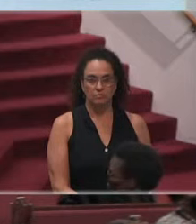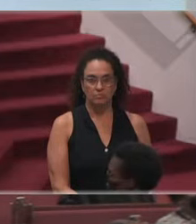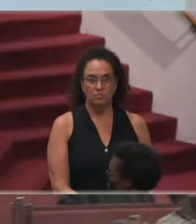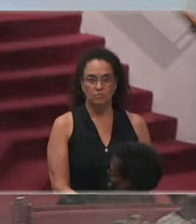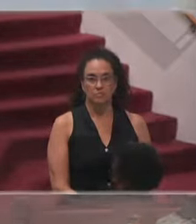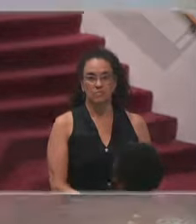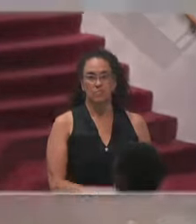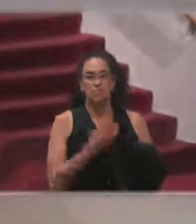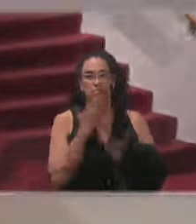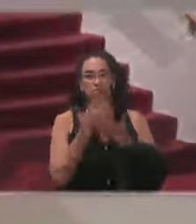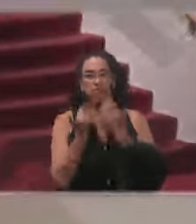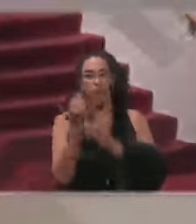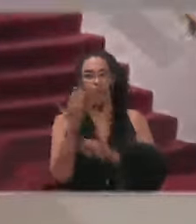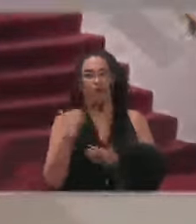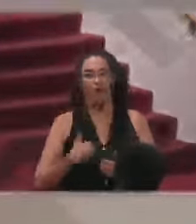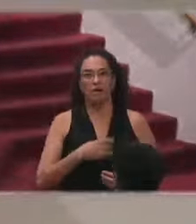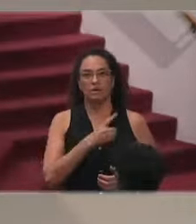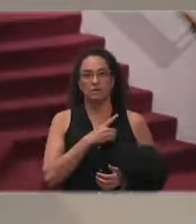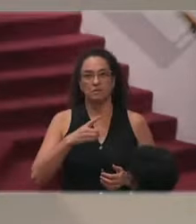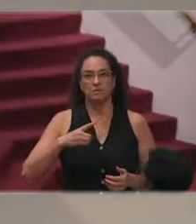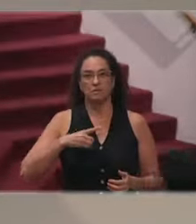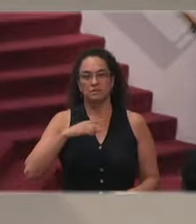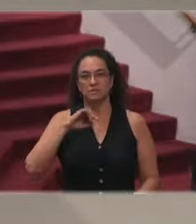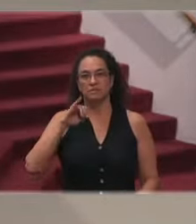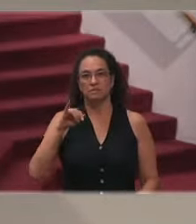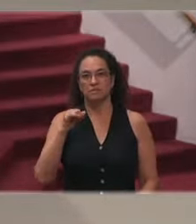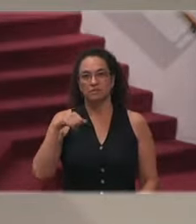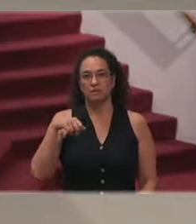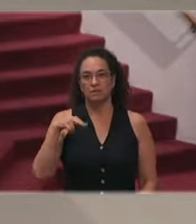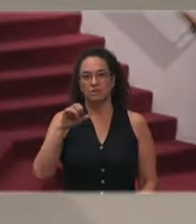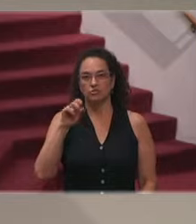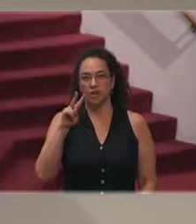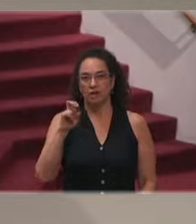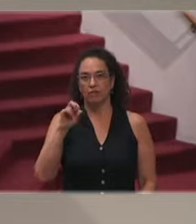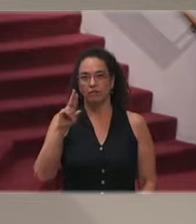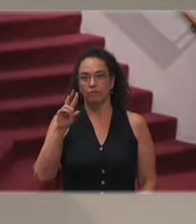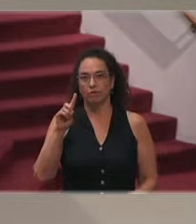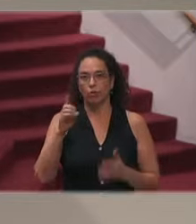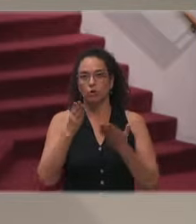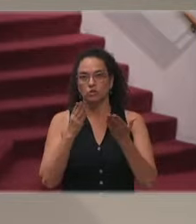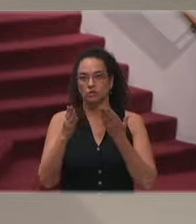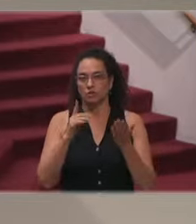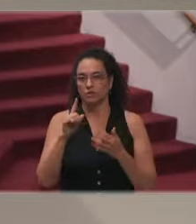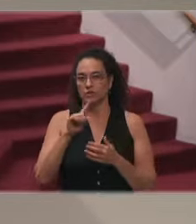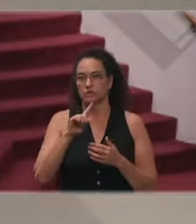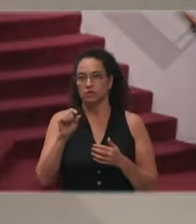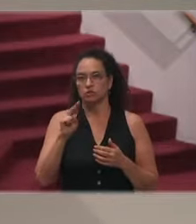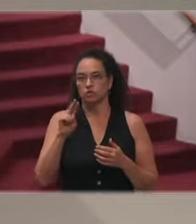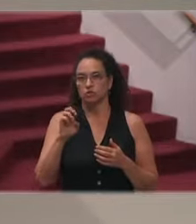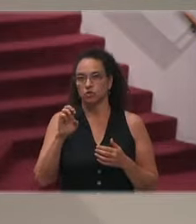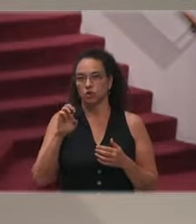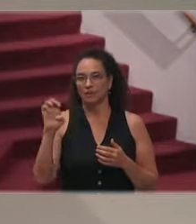Good morning. I am Deaconess Jacqueline Foy, serving Zone E1. Let us go to the Lord in prayer.